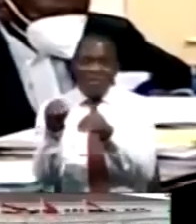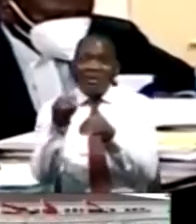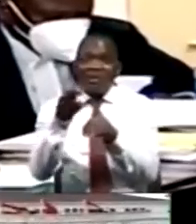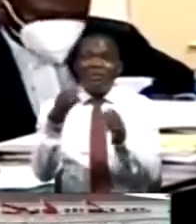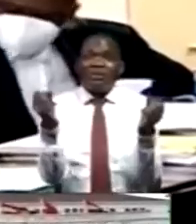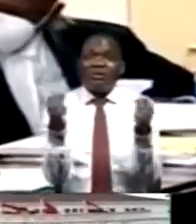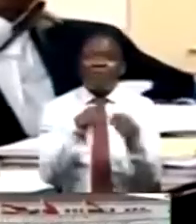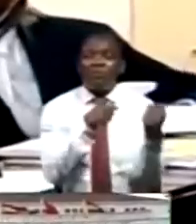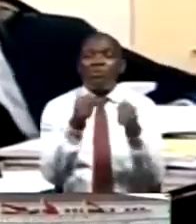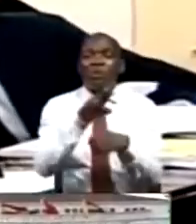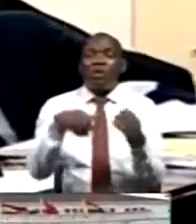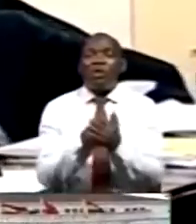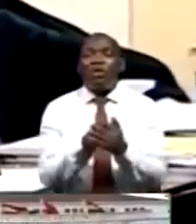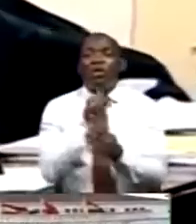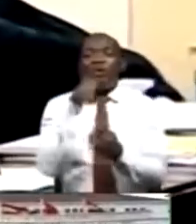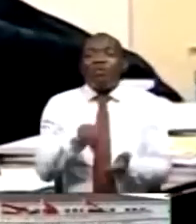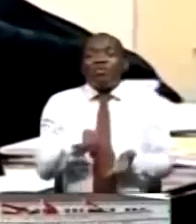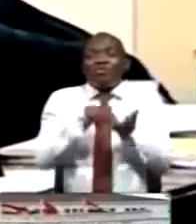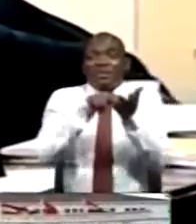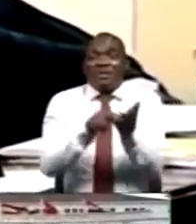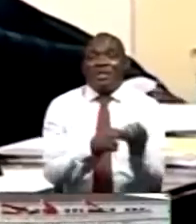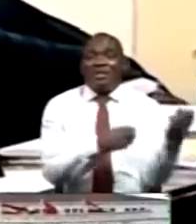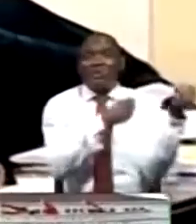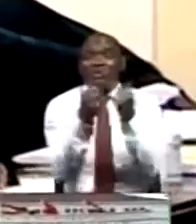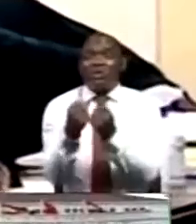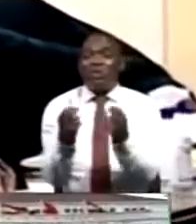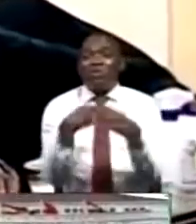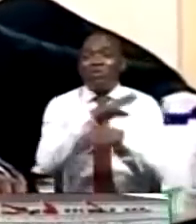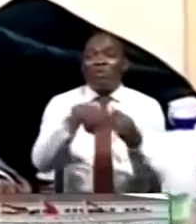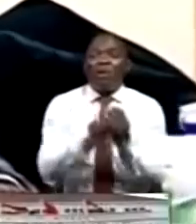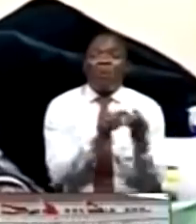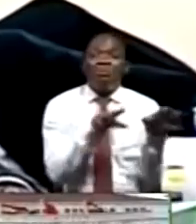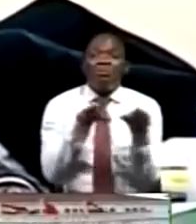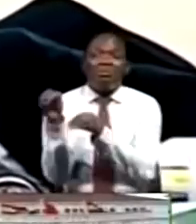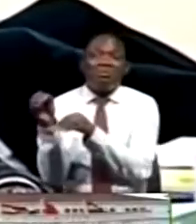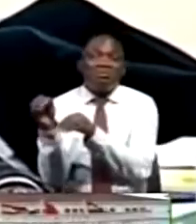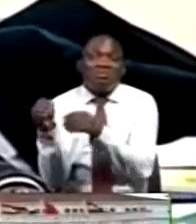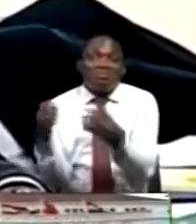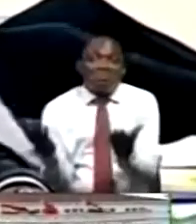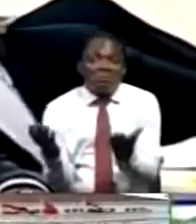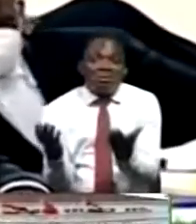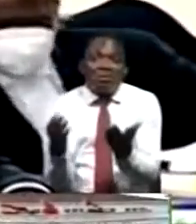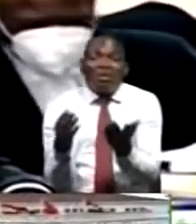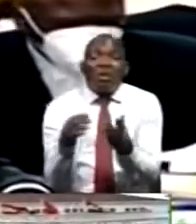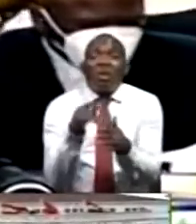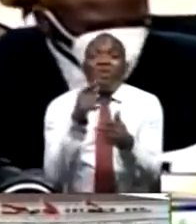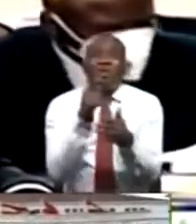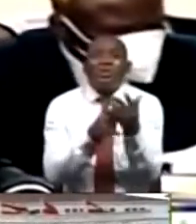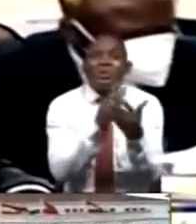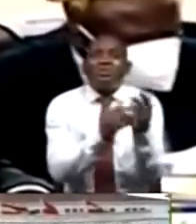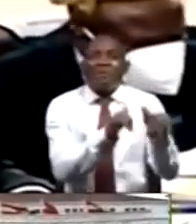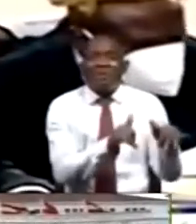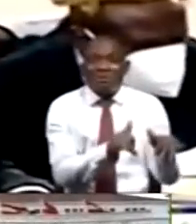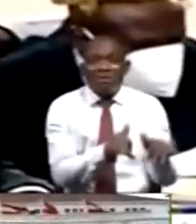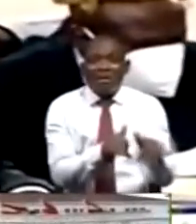all of you, all the representatives or the agents of the candidate in the strong room, leave